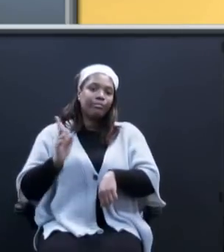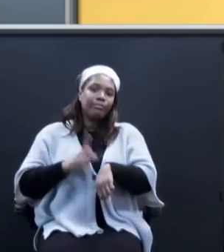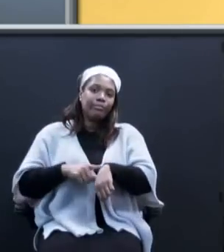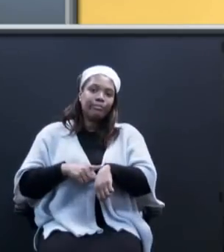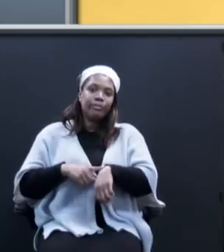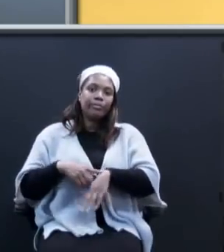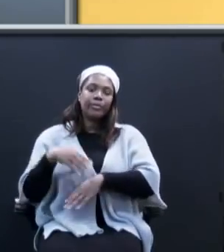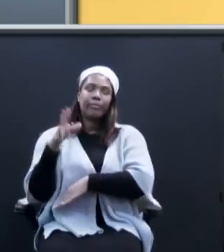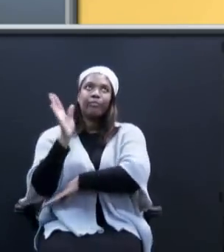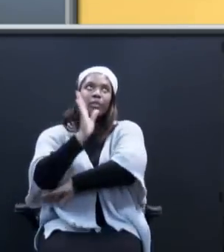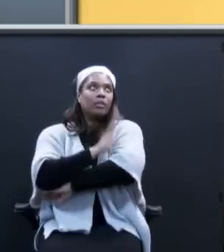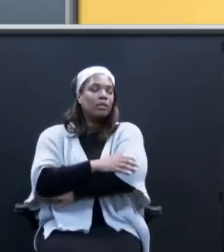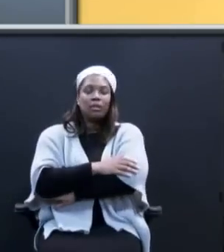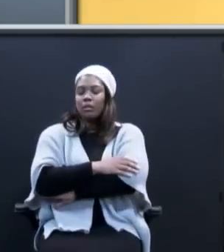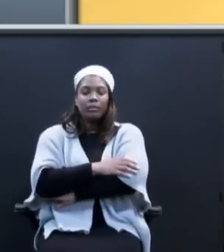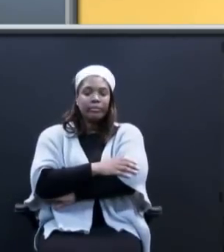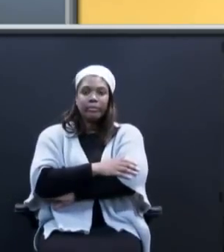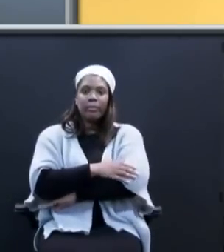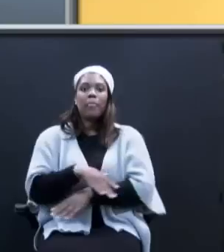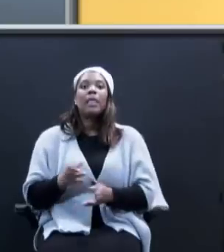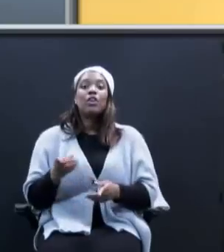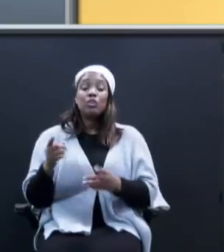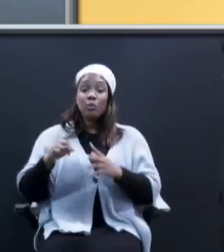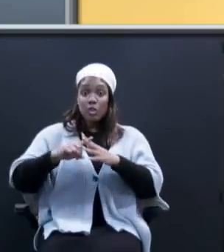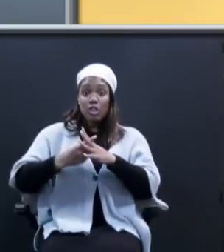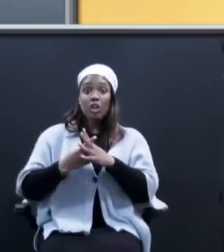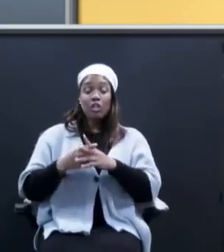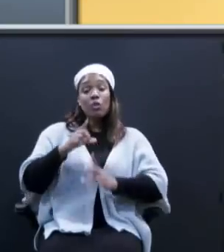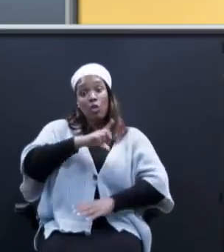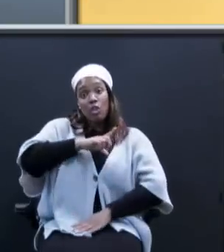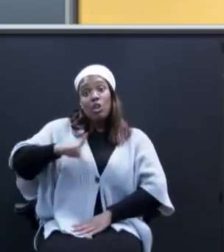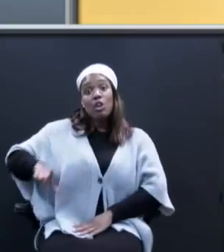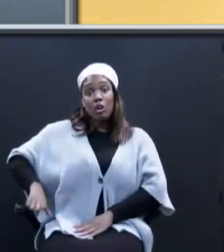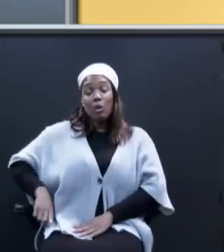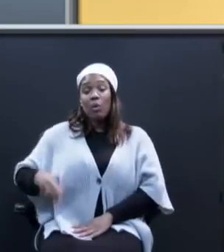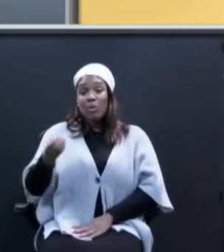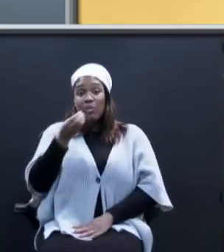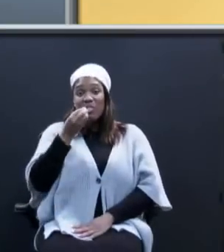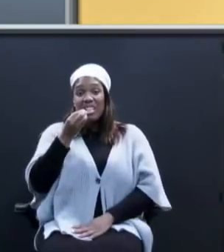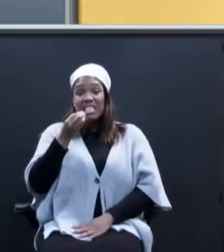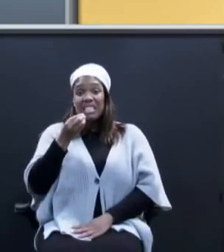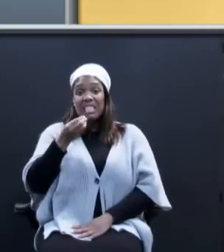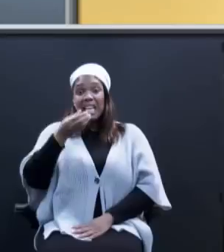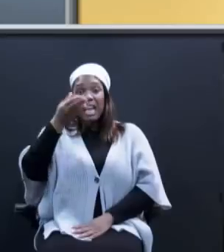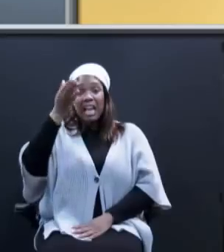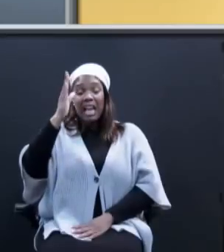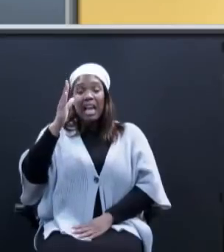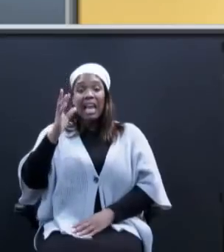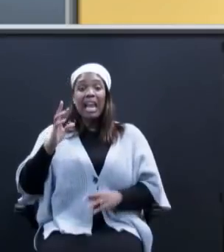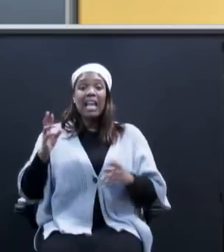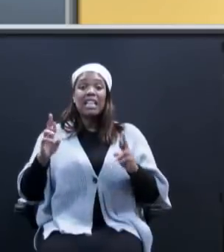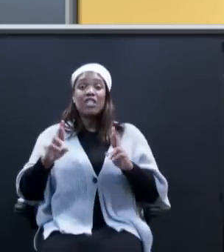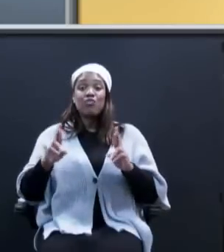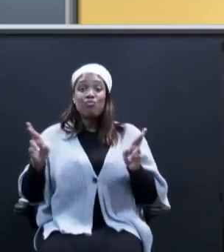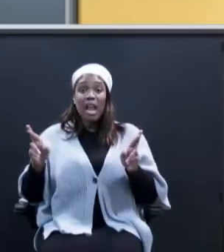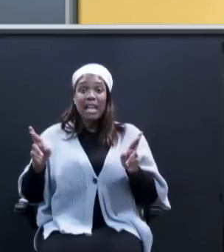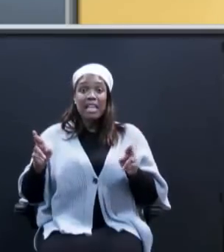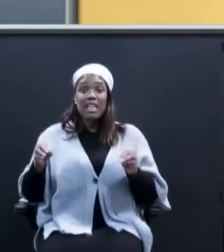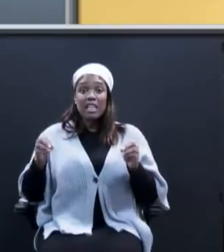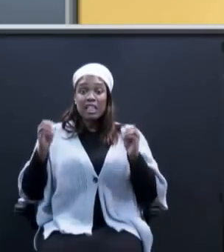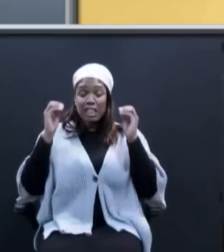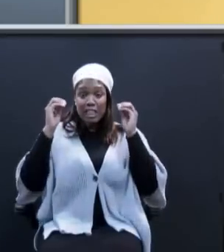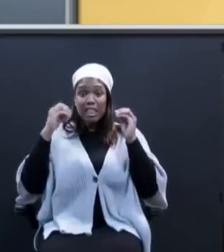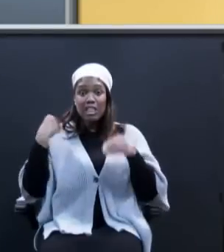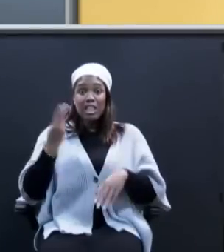But we're going to start this on the Lord's feast because the Lord have all this laid out because now you're going to learn how much time